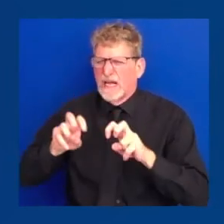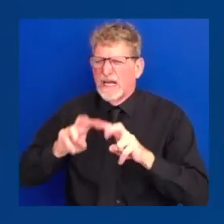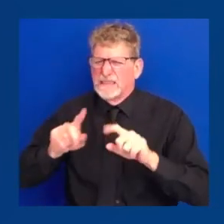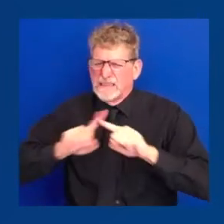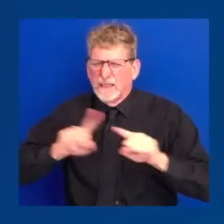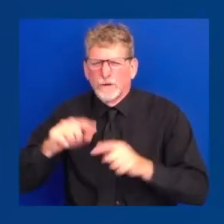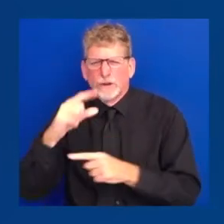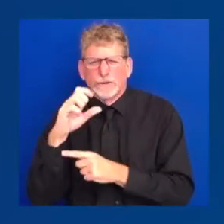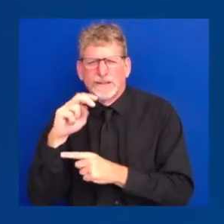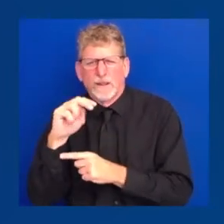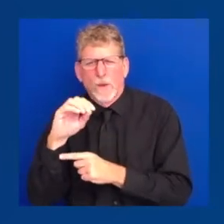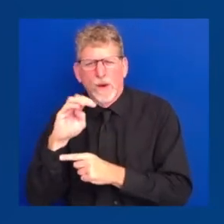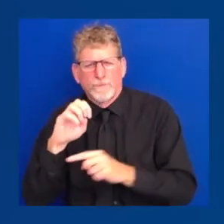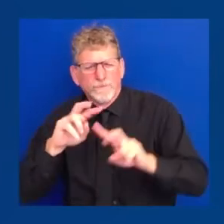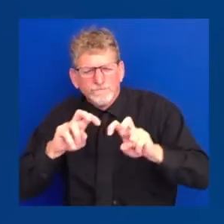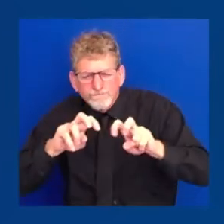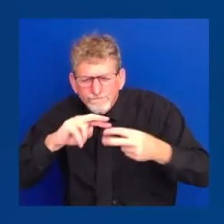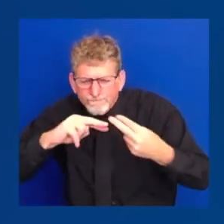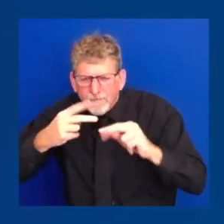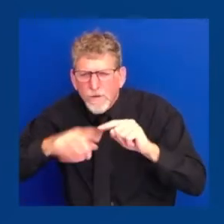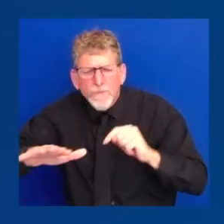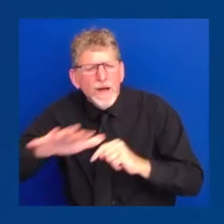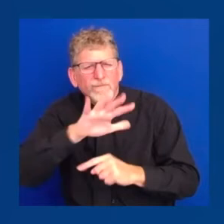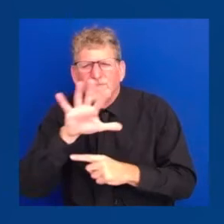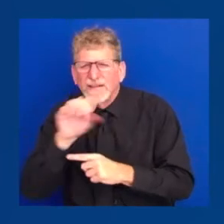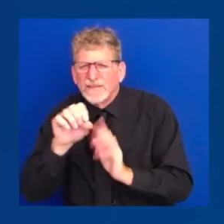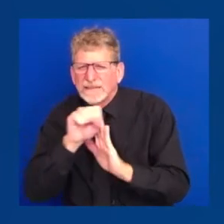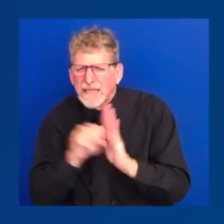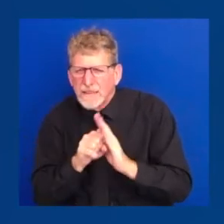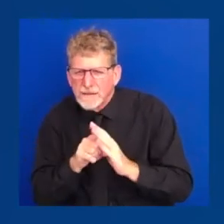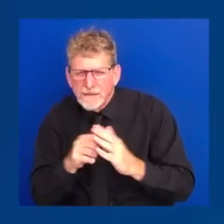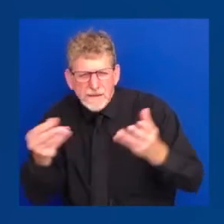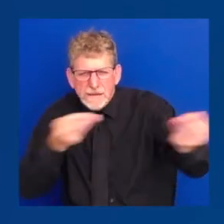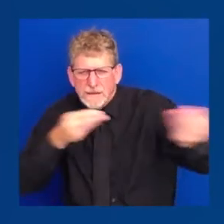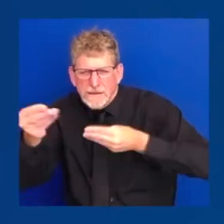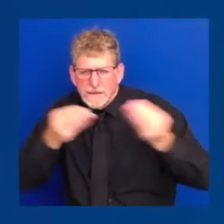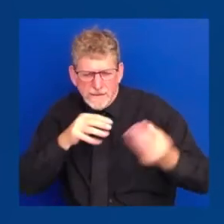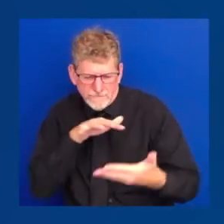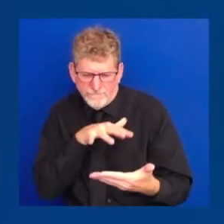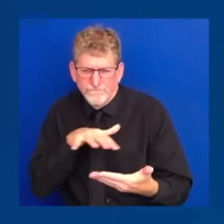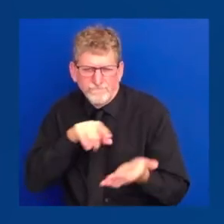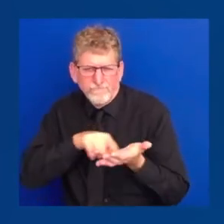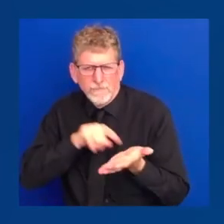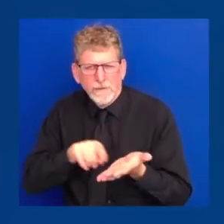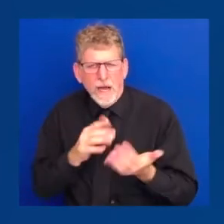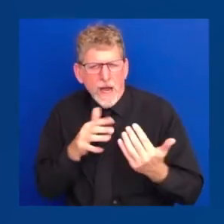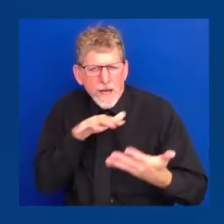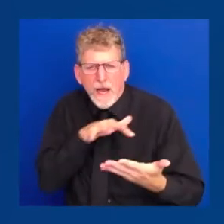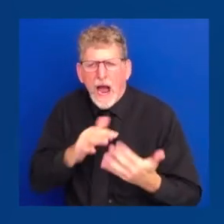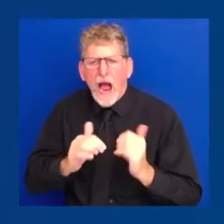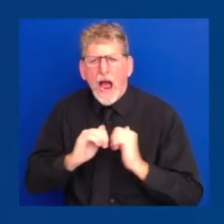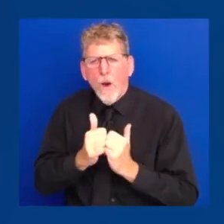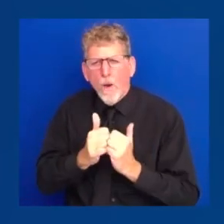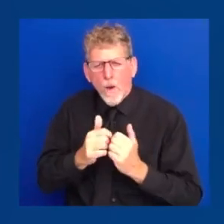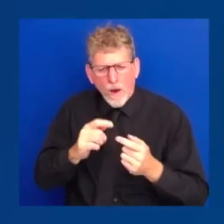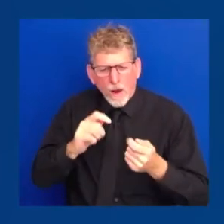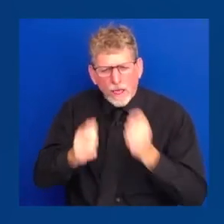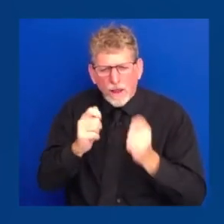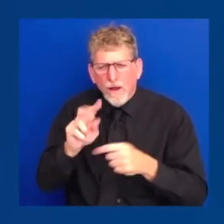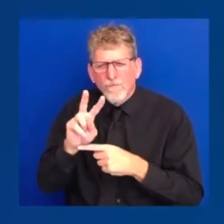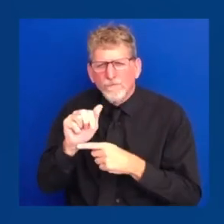understand and map the spread of variants across the country, often sequencing tens of thousands of viral samples in a given